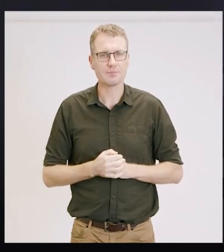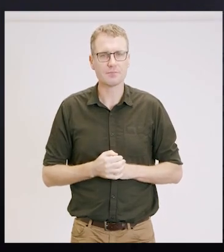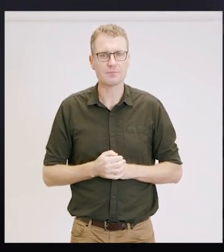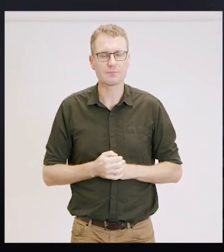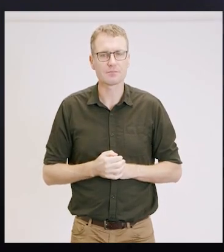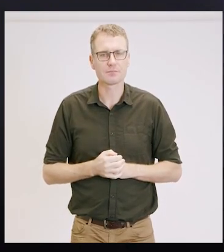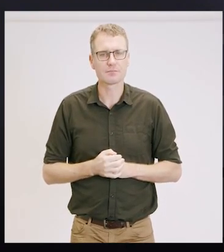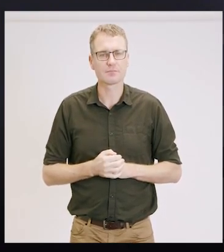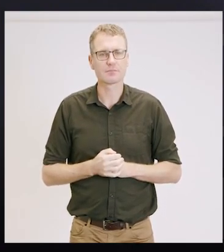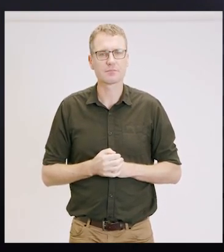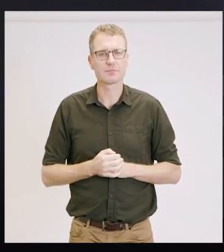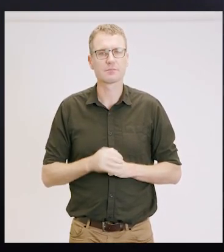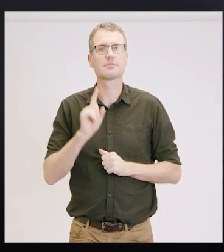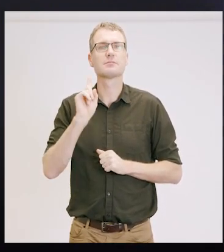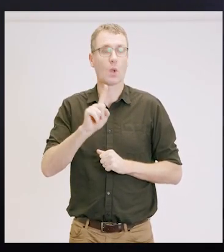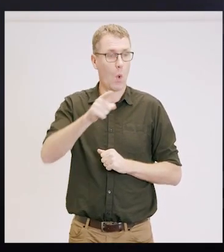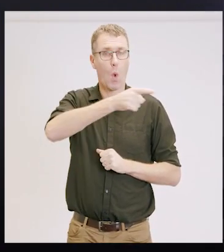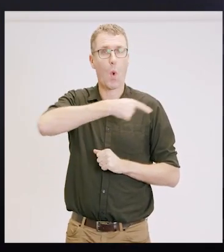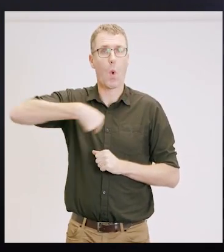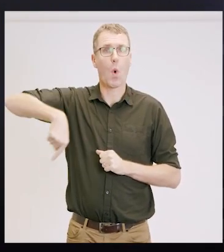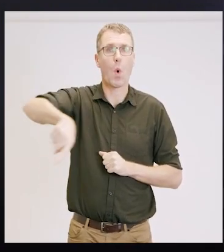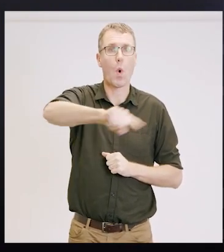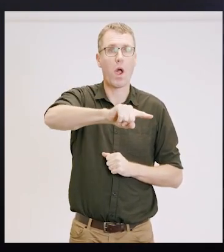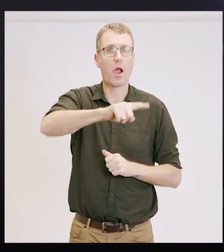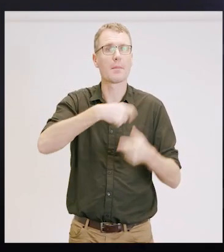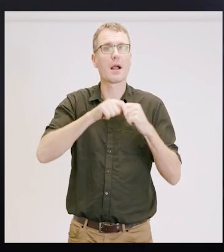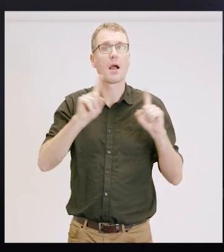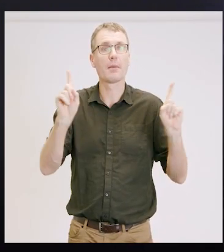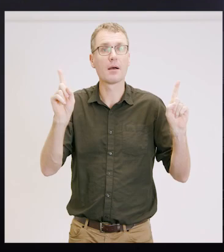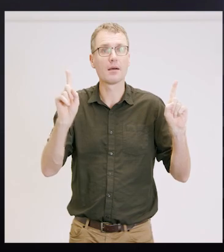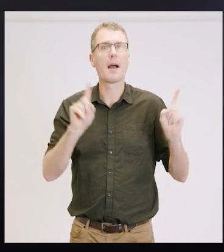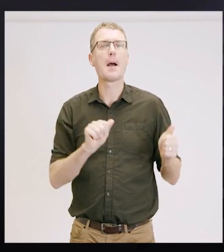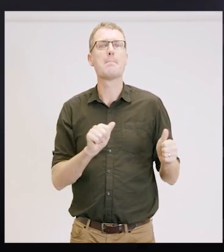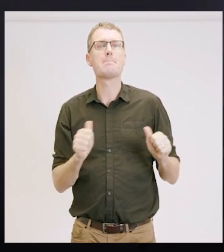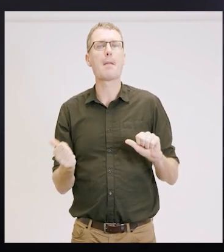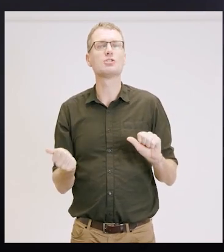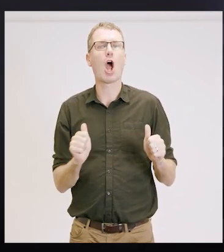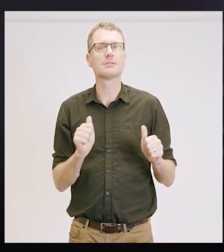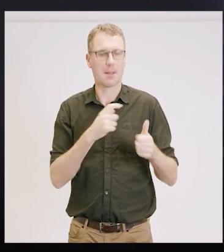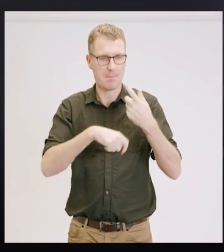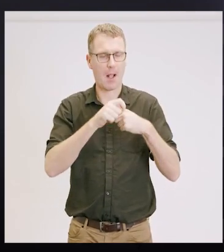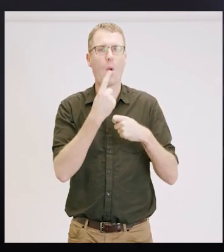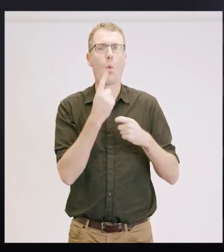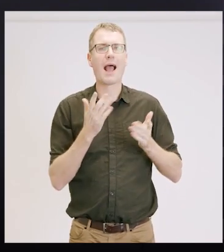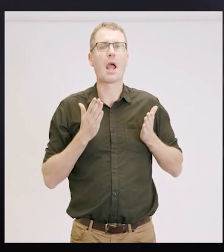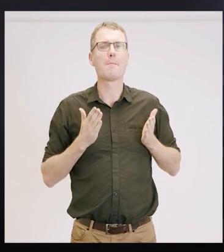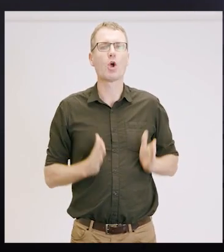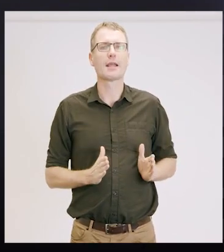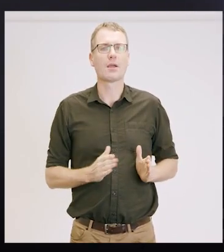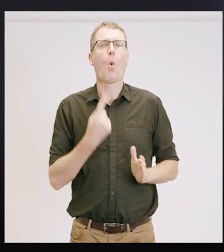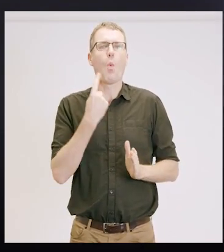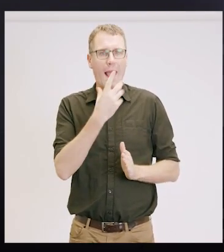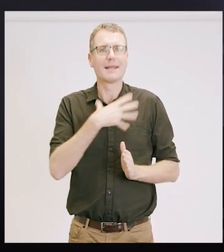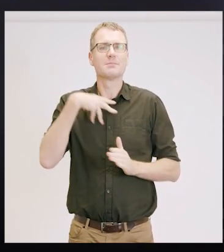listen to this. But we've all been baptized into one body by one Spirit, and